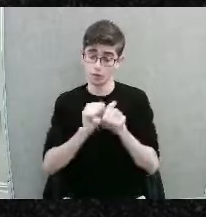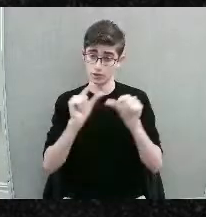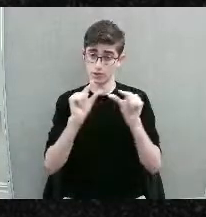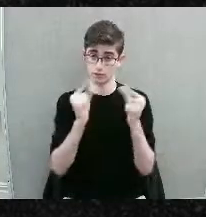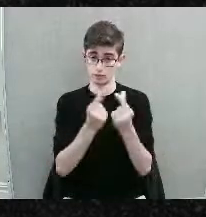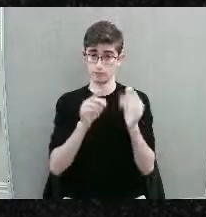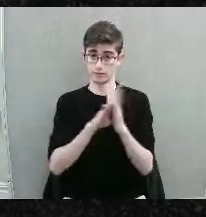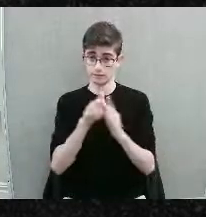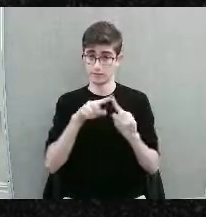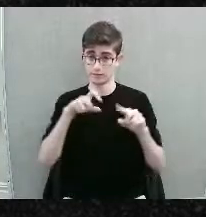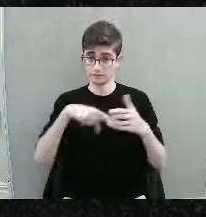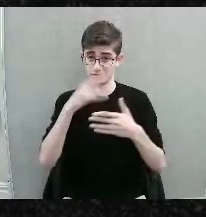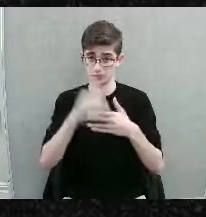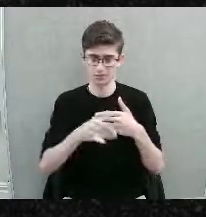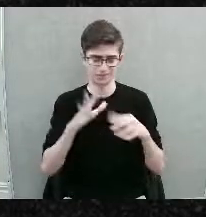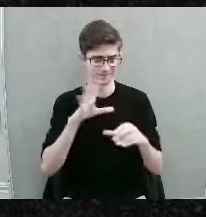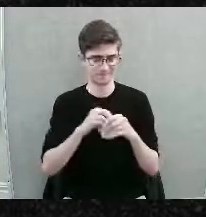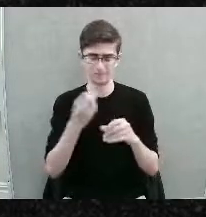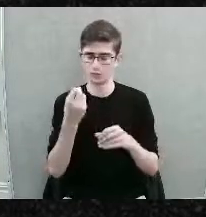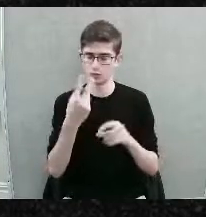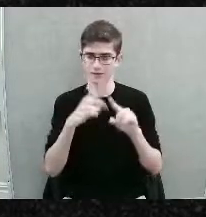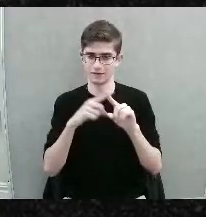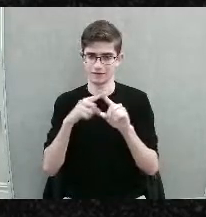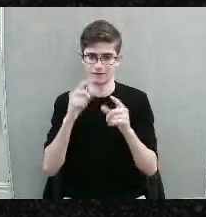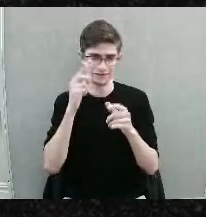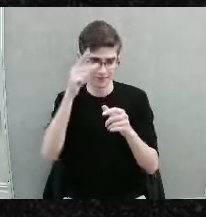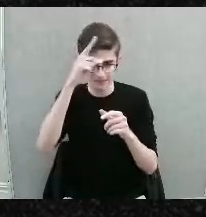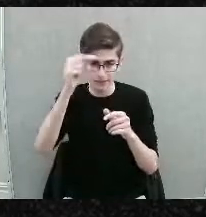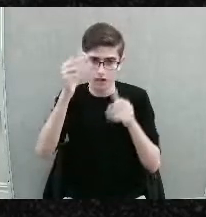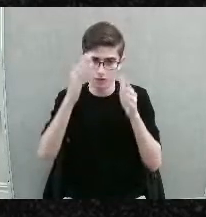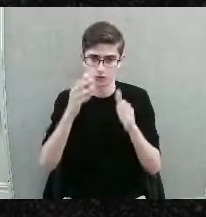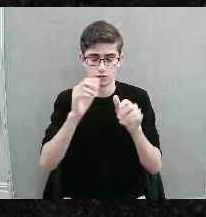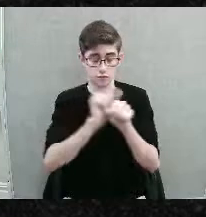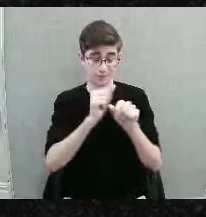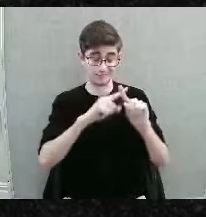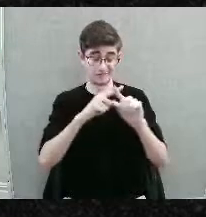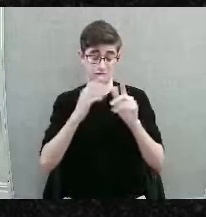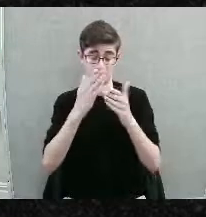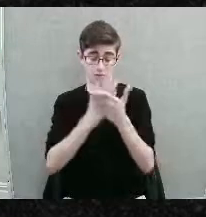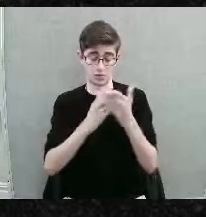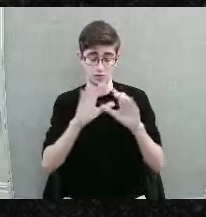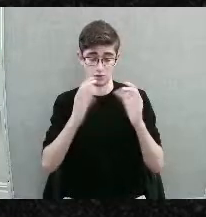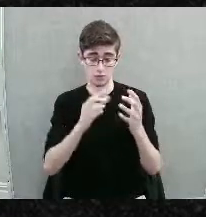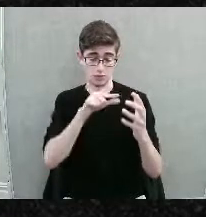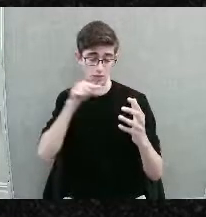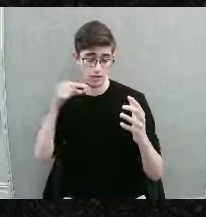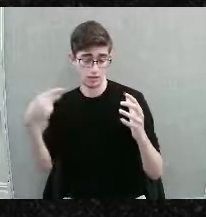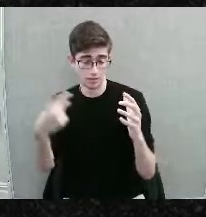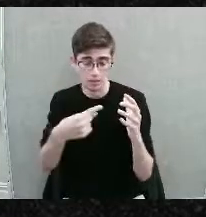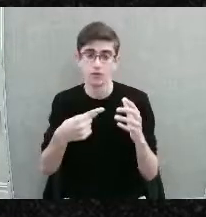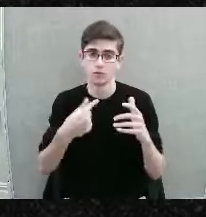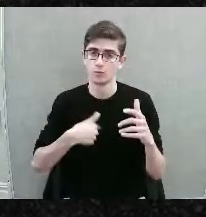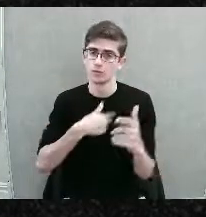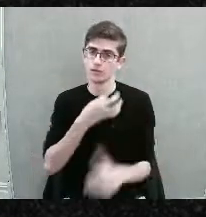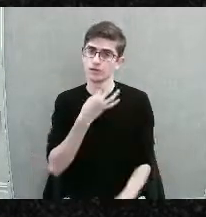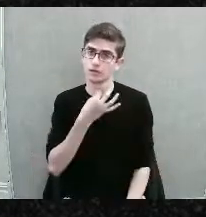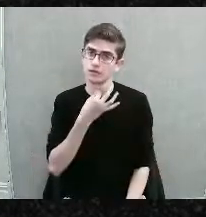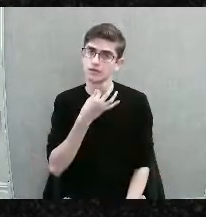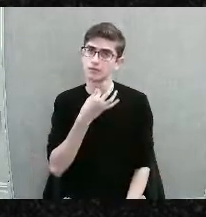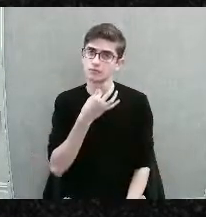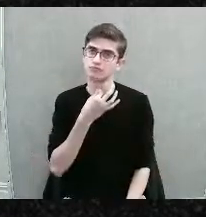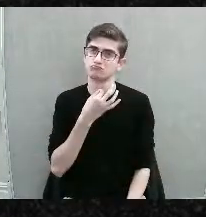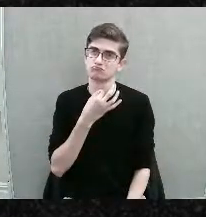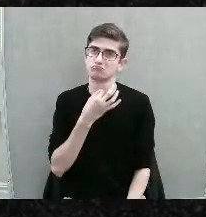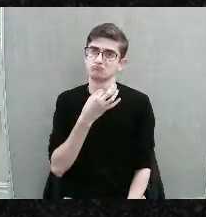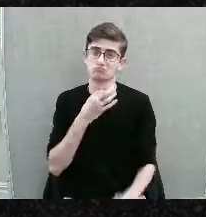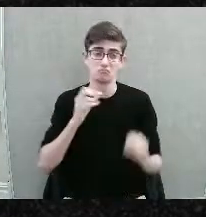which involved 12 scholars working in different areas of the world, what we were interested in was, could we think about